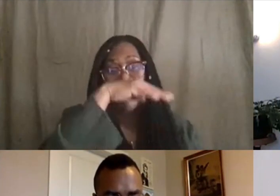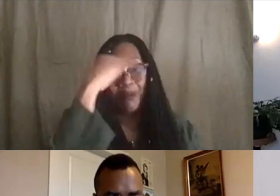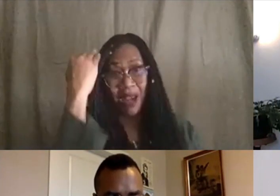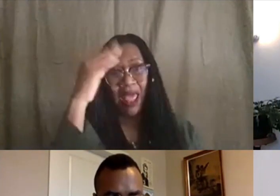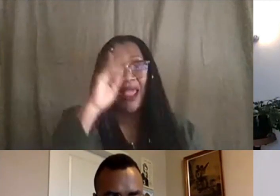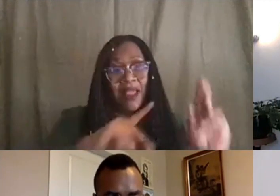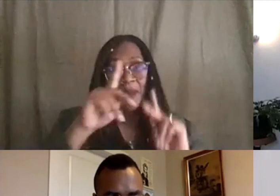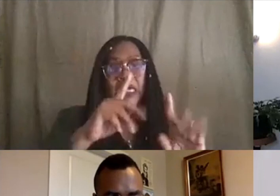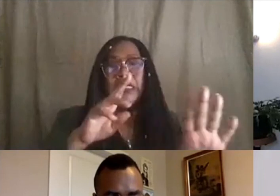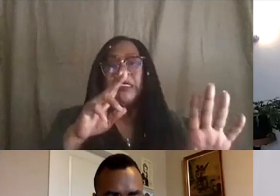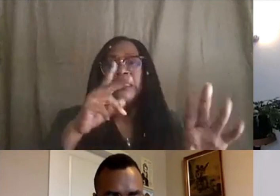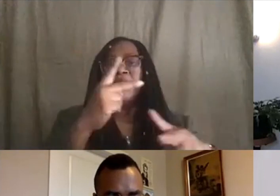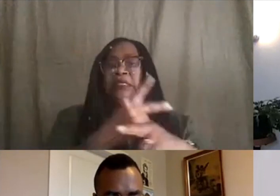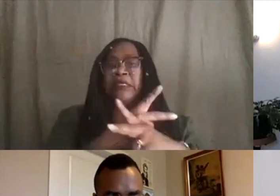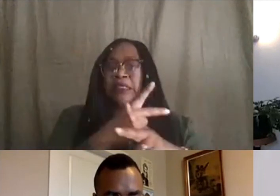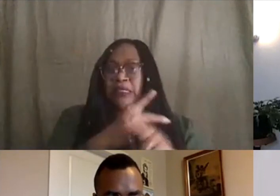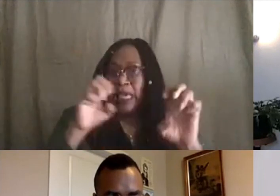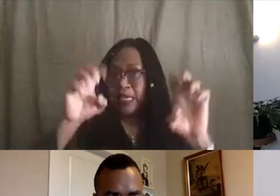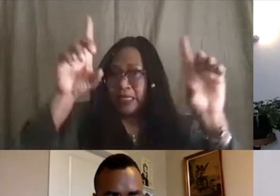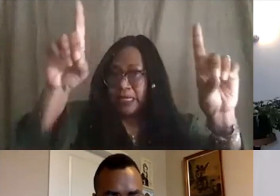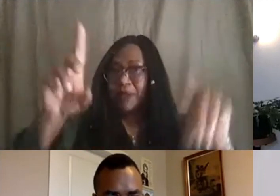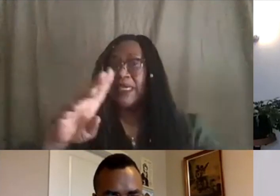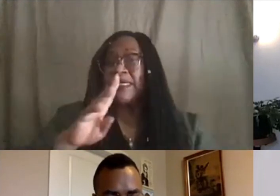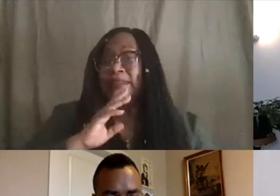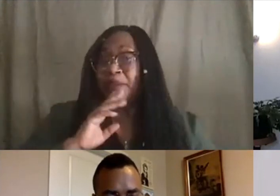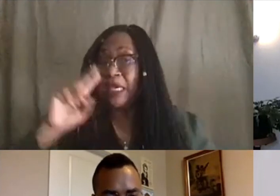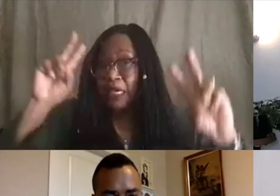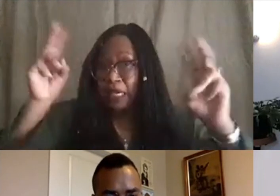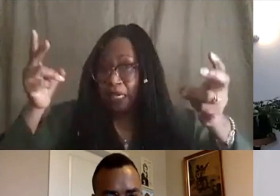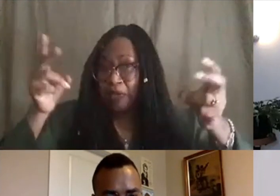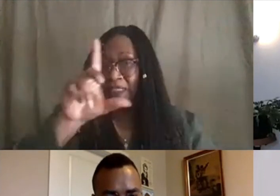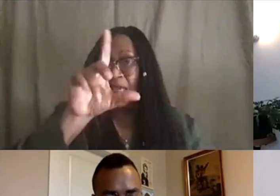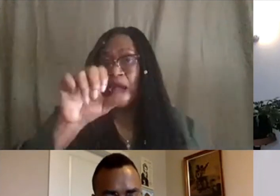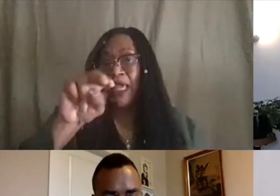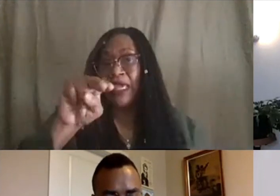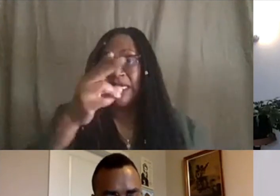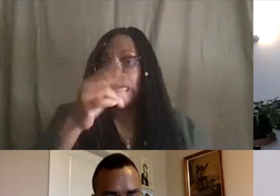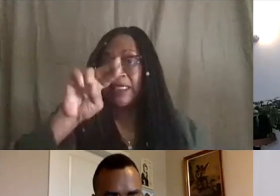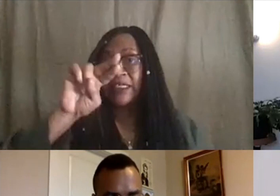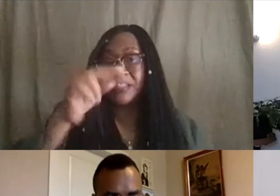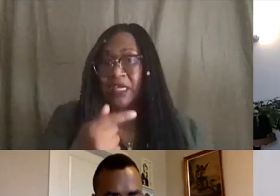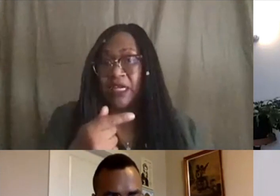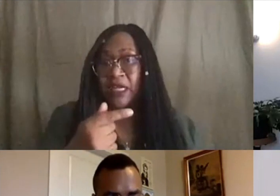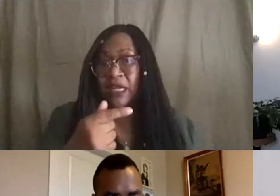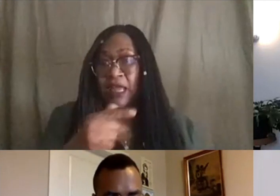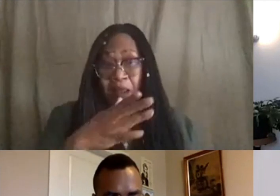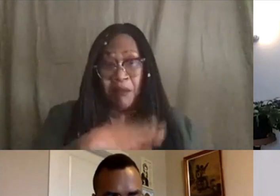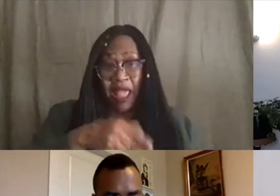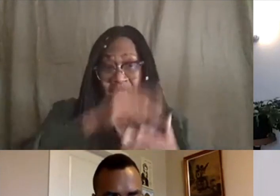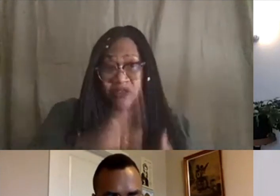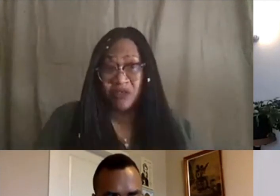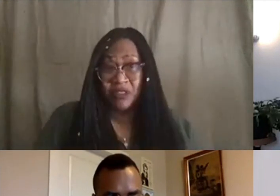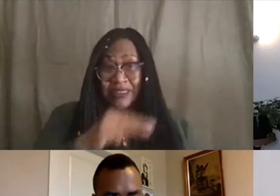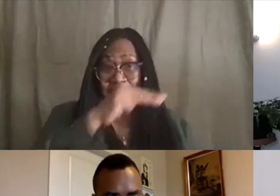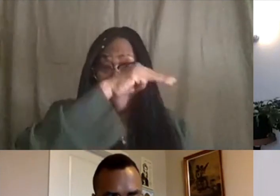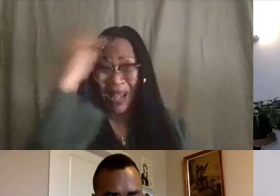using academic speak when considering lynching. I don't allow my students to use terms like Black